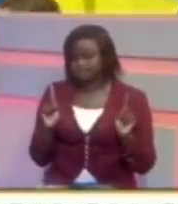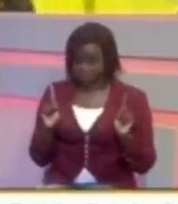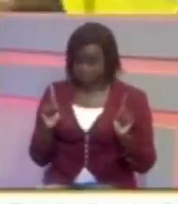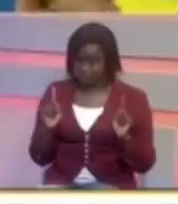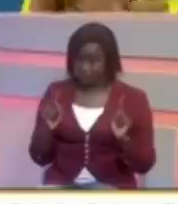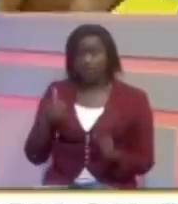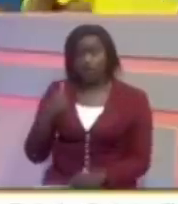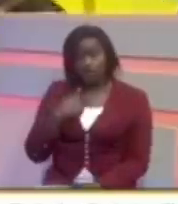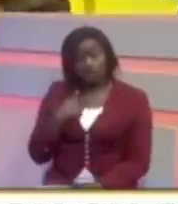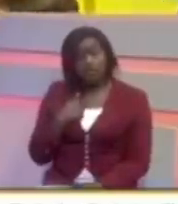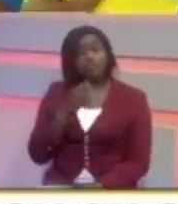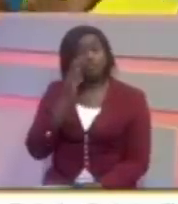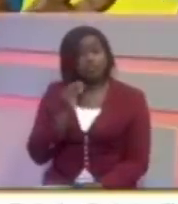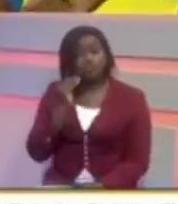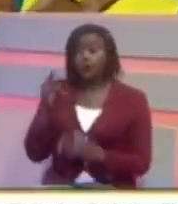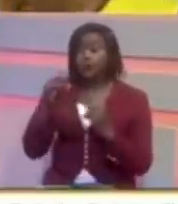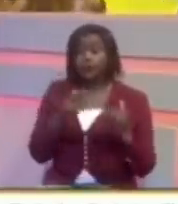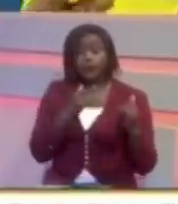Namanyi ile entaro, entaro hizo nzimanyi.